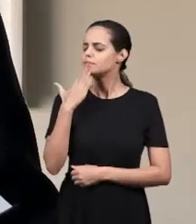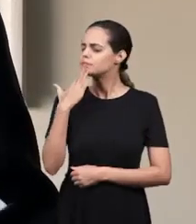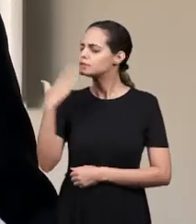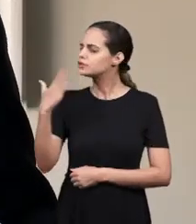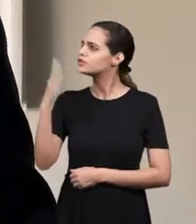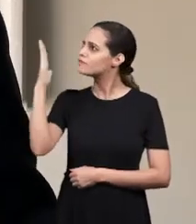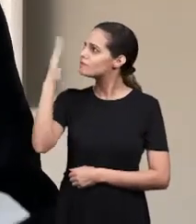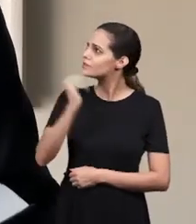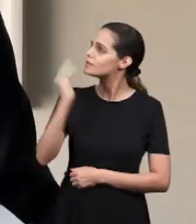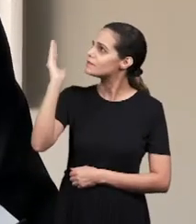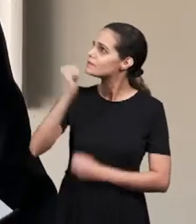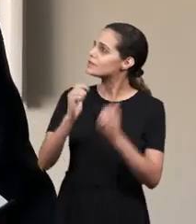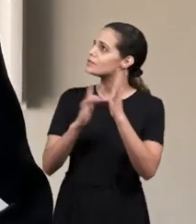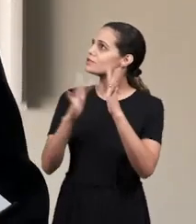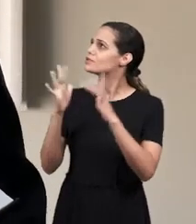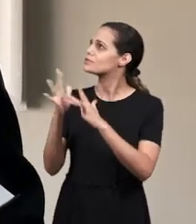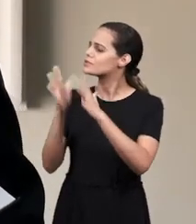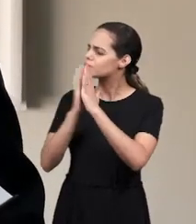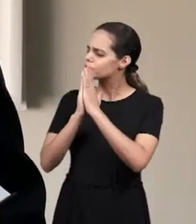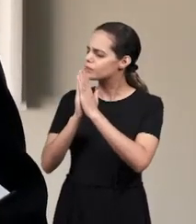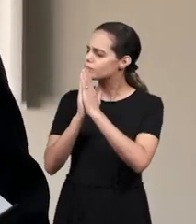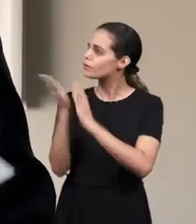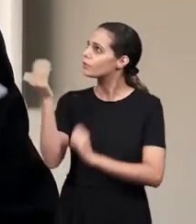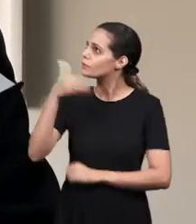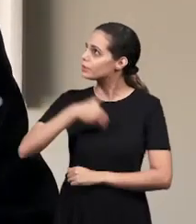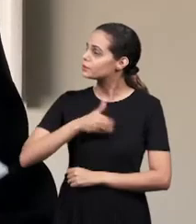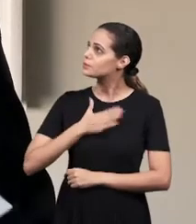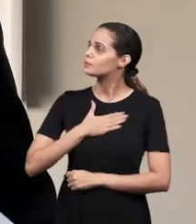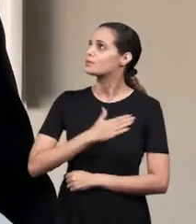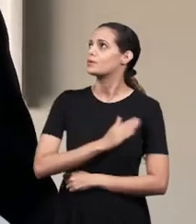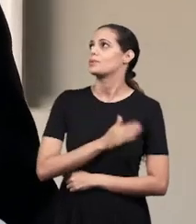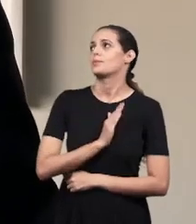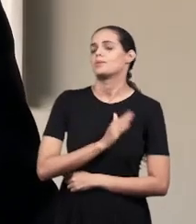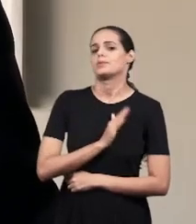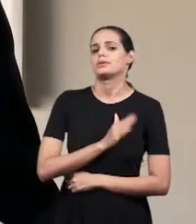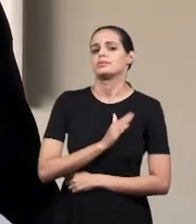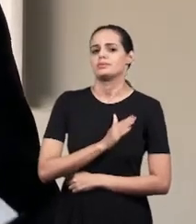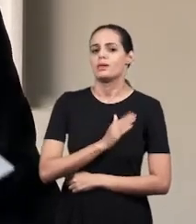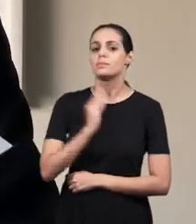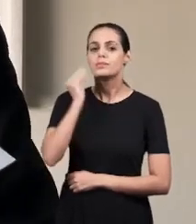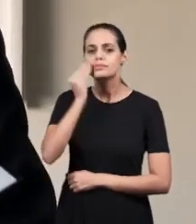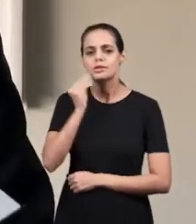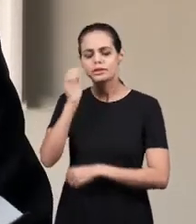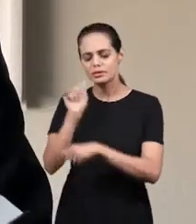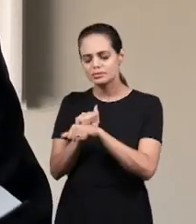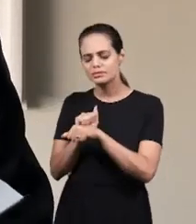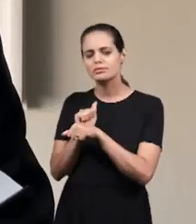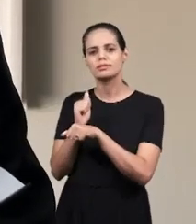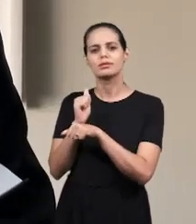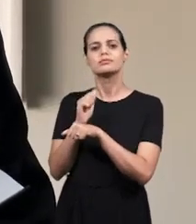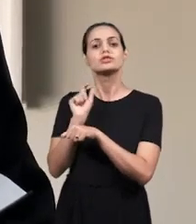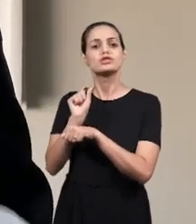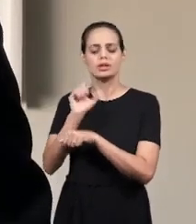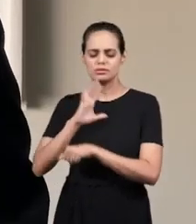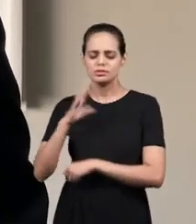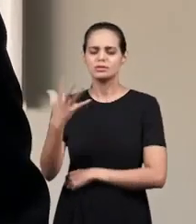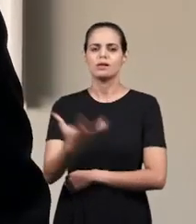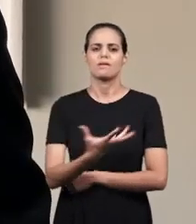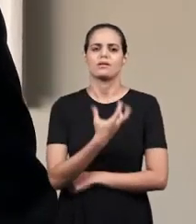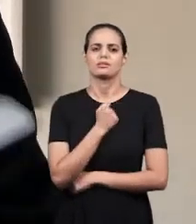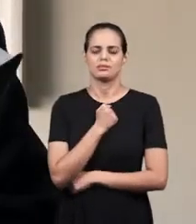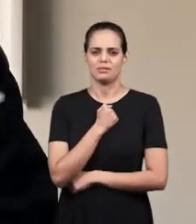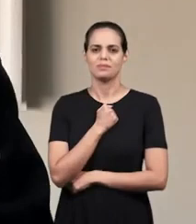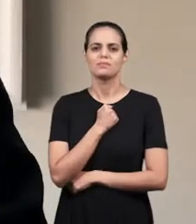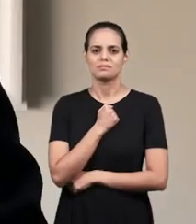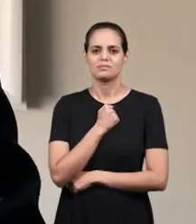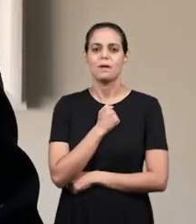heart, so you may have an experience of salvation, so you may have the certainty of eternal life. In the moment that they did this,